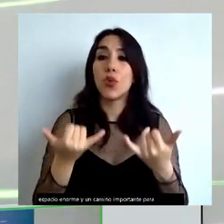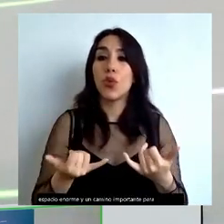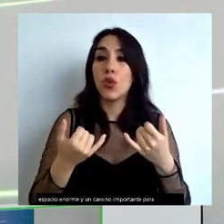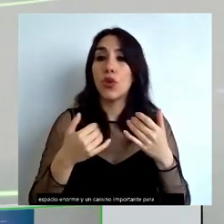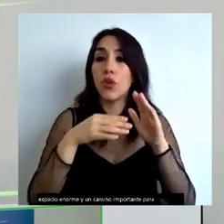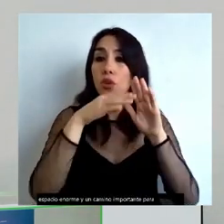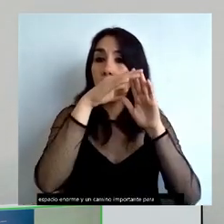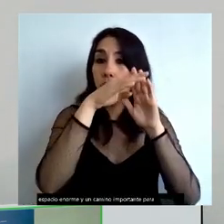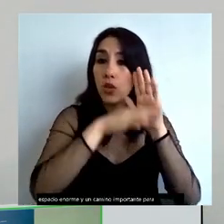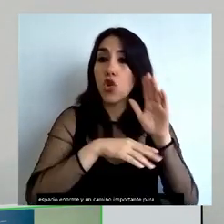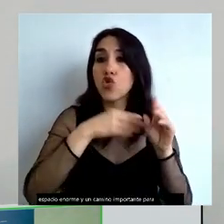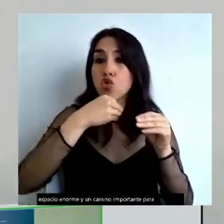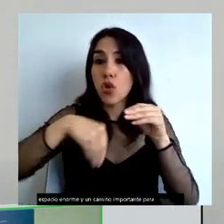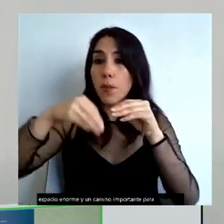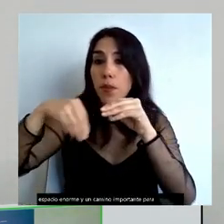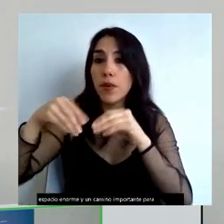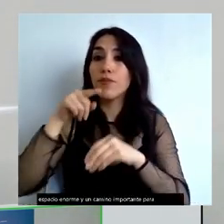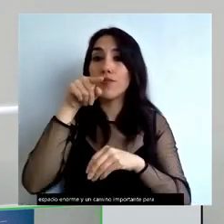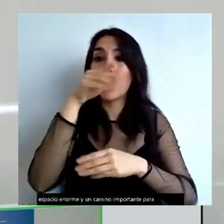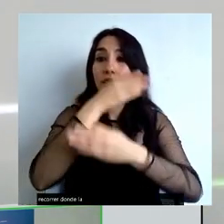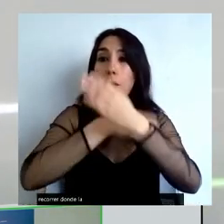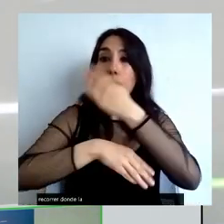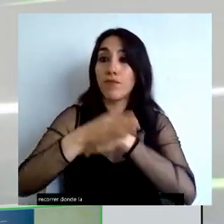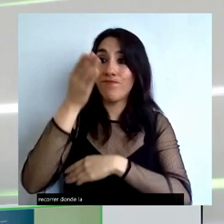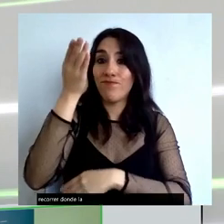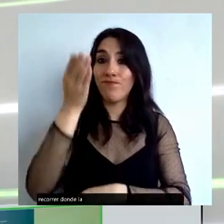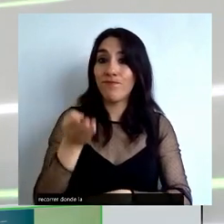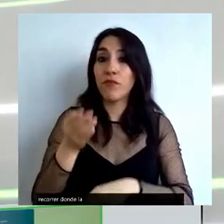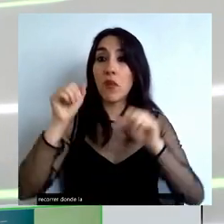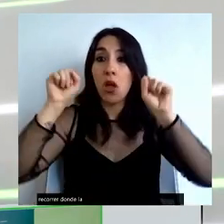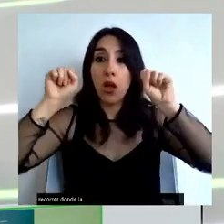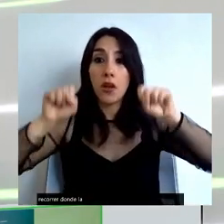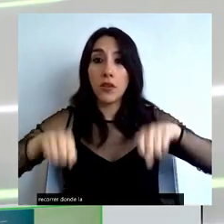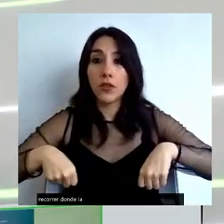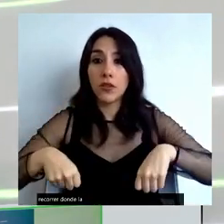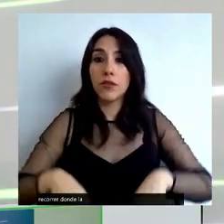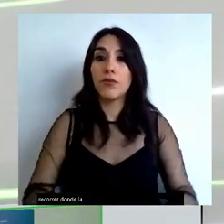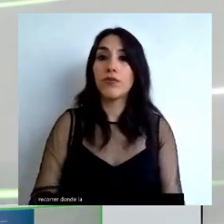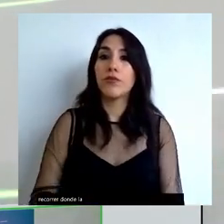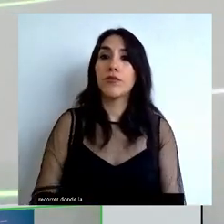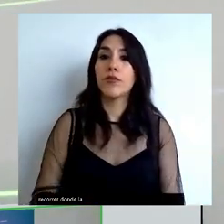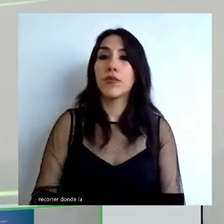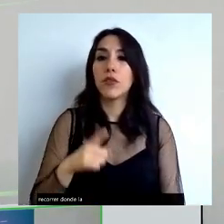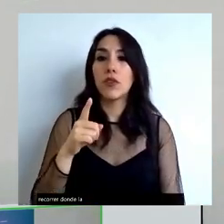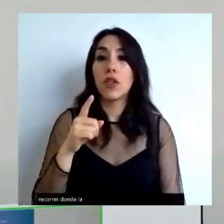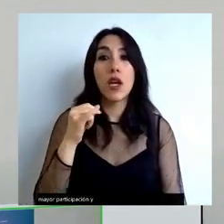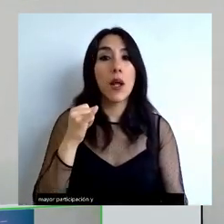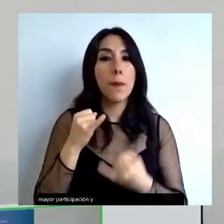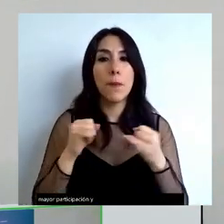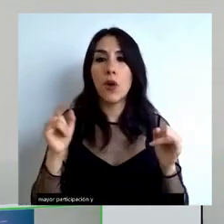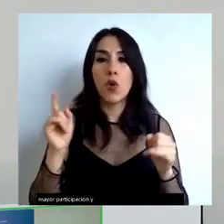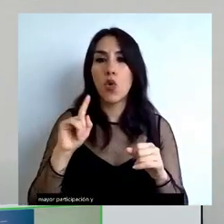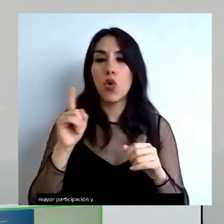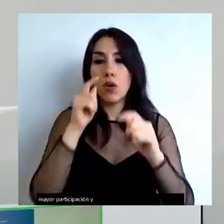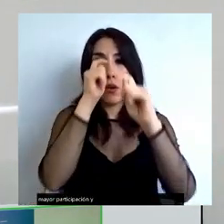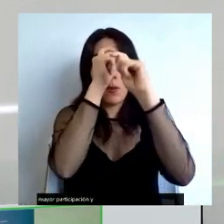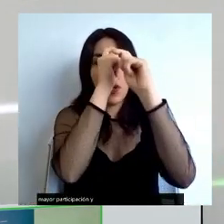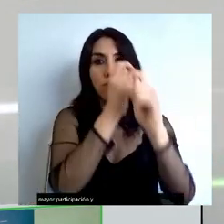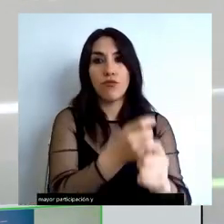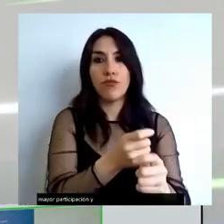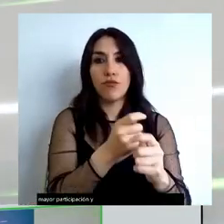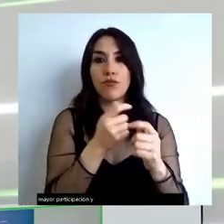to be in, to give more participation to people, not only individually, in respecting